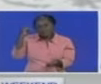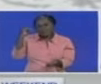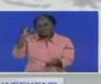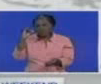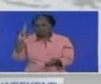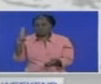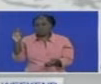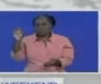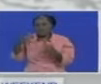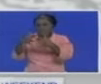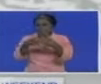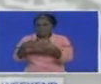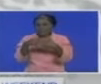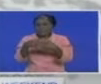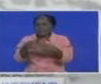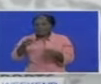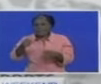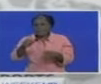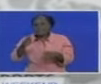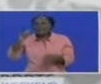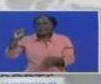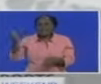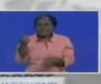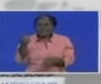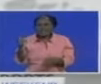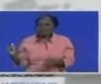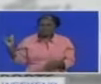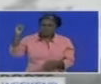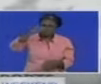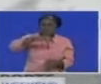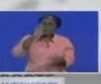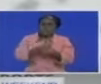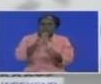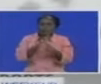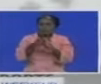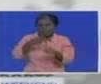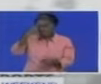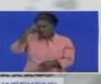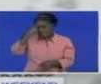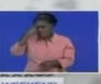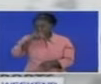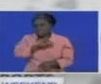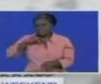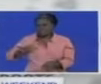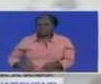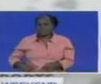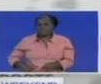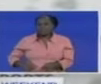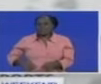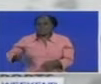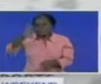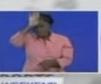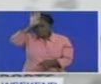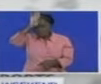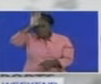USA. On the flip side, Kenya imported most products from India, China, the United Arab